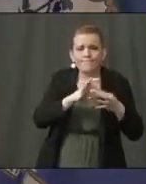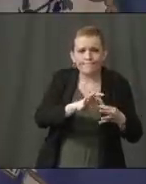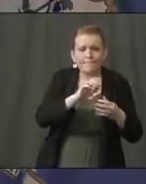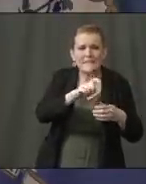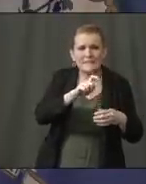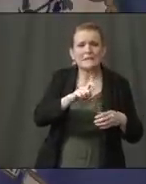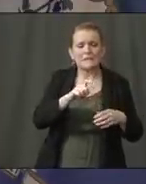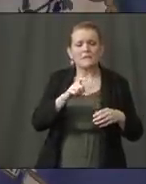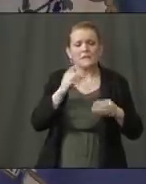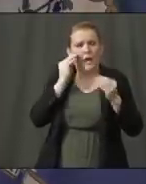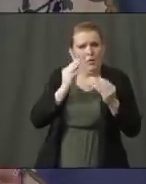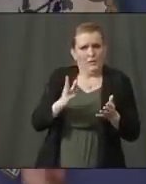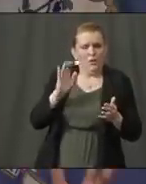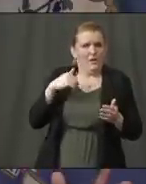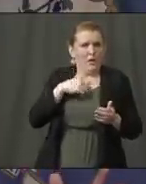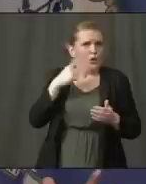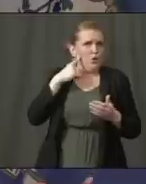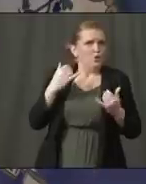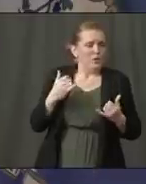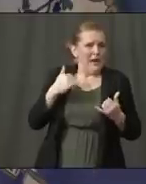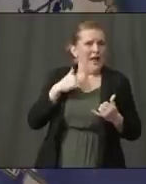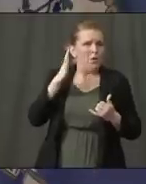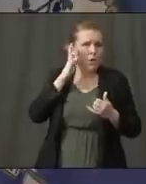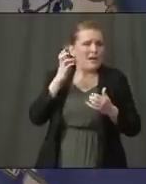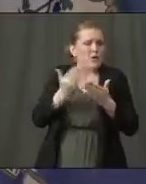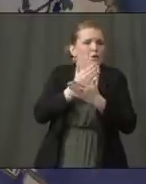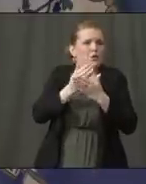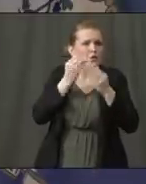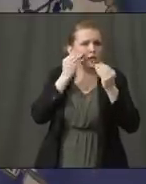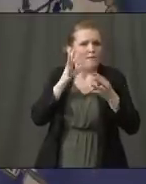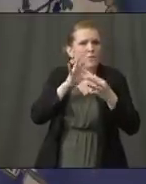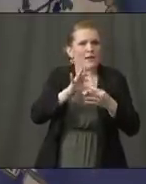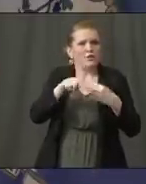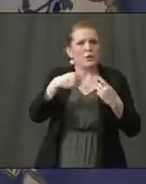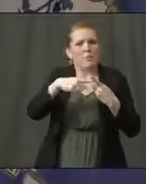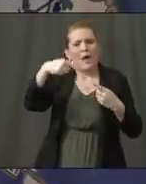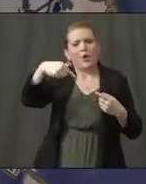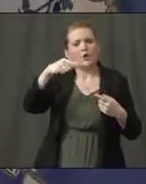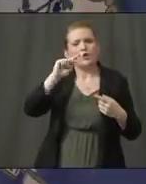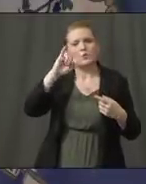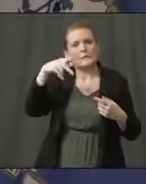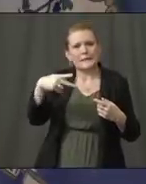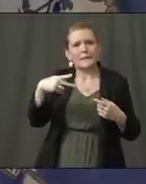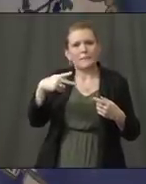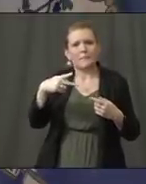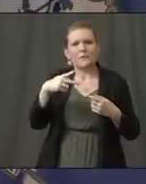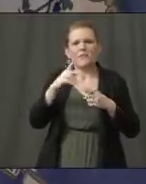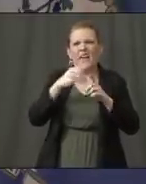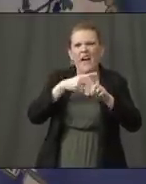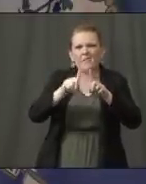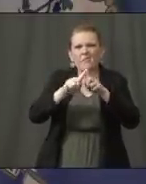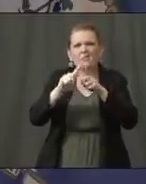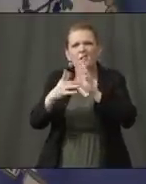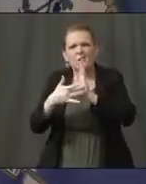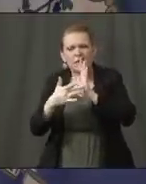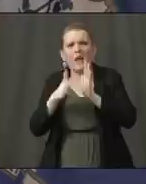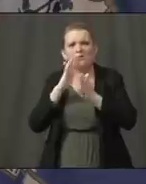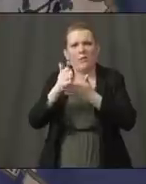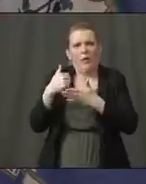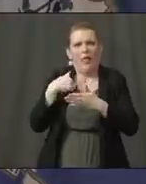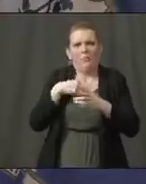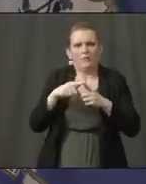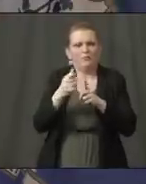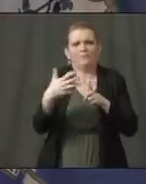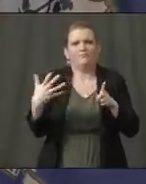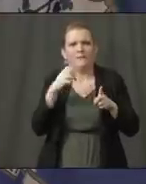saline solution, which would obviously greatly augment our ability to do those molecular tests, the nose swab and the such. And I